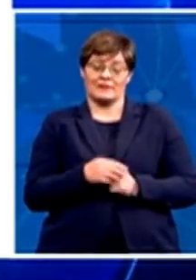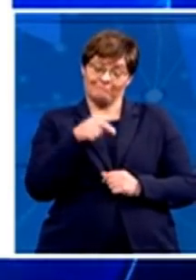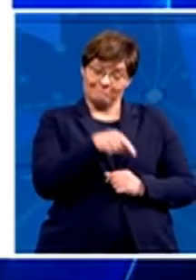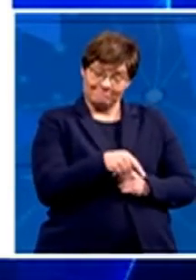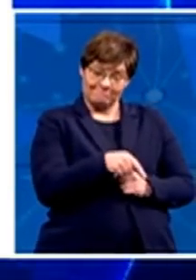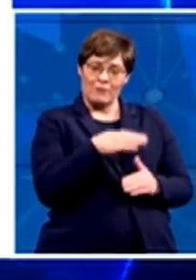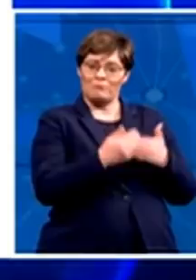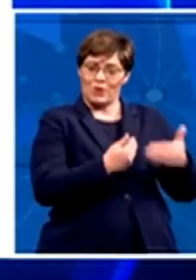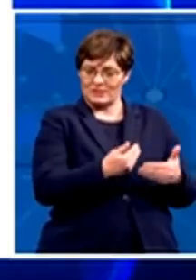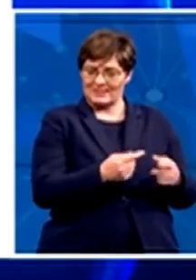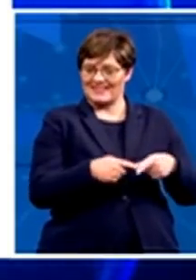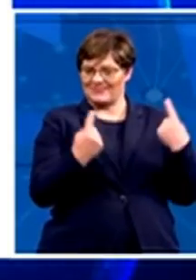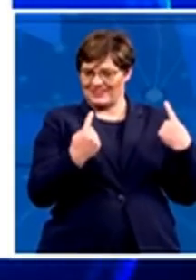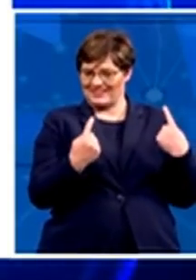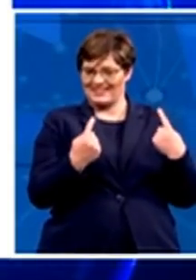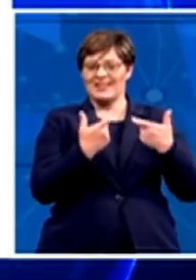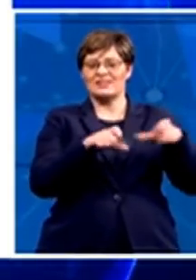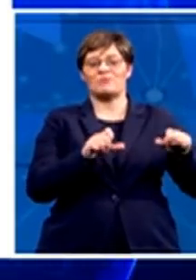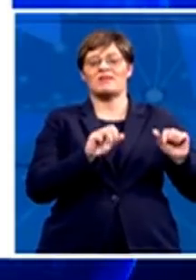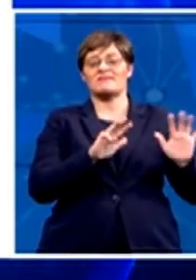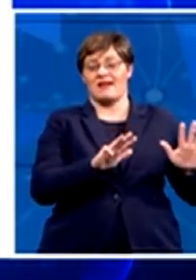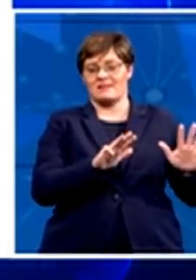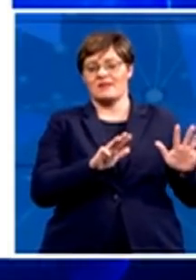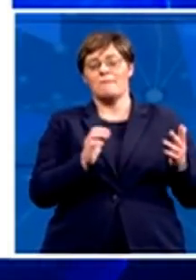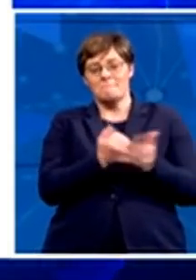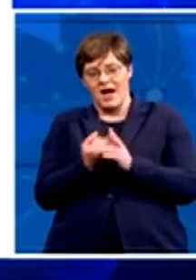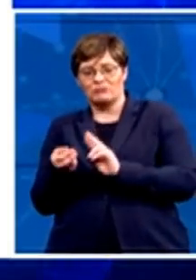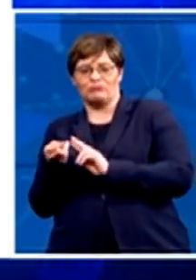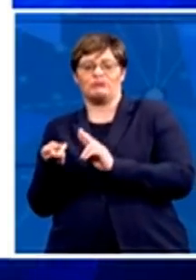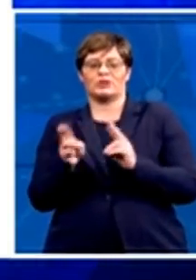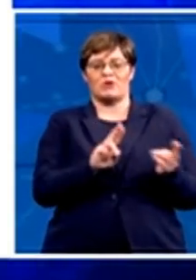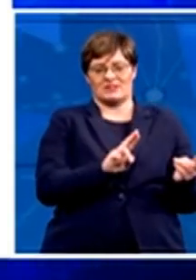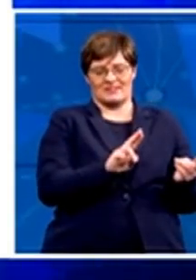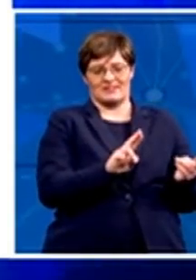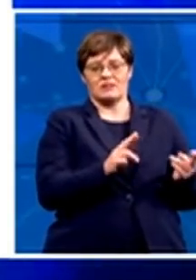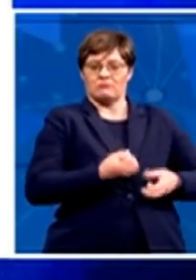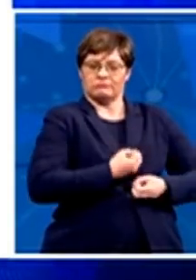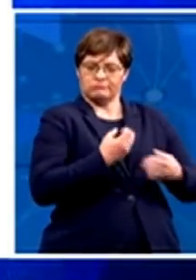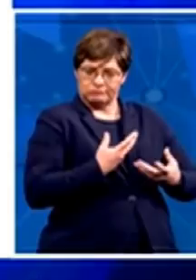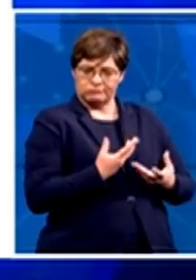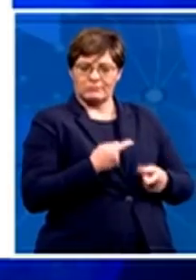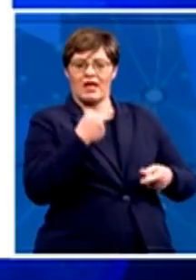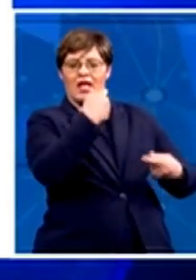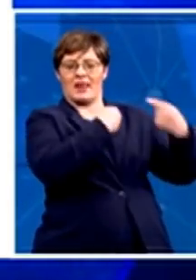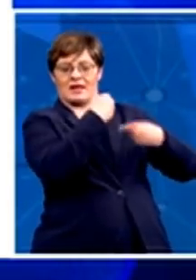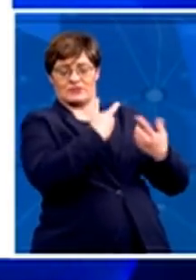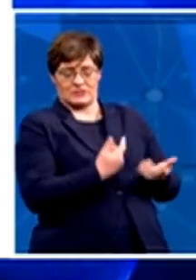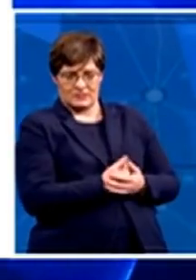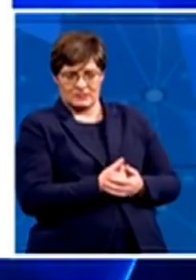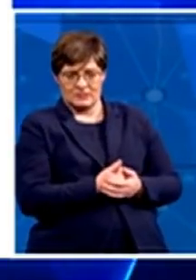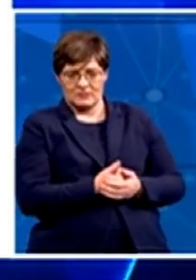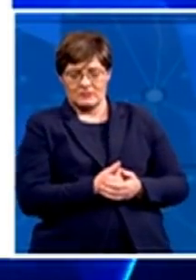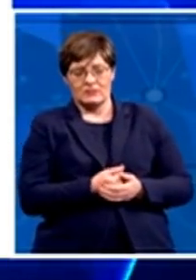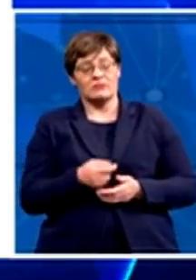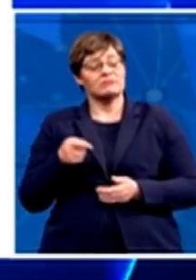9 heads must be able to respond to clearly articulated allegations, and they shouldn't, as it were, be caught unaware or in